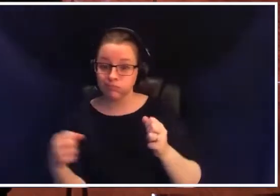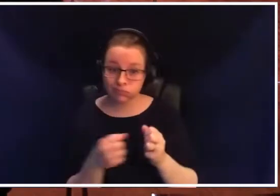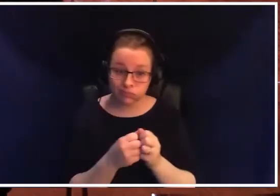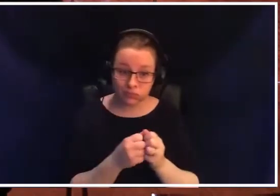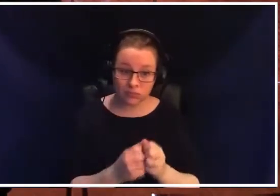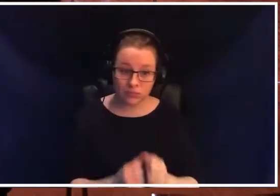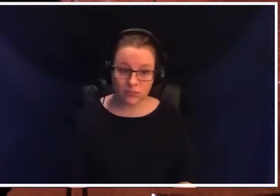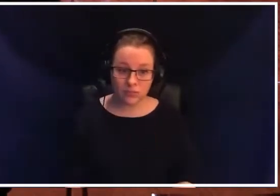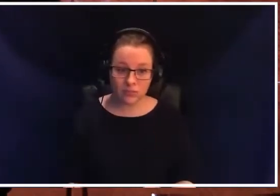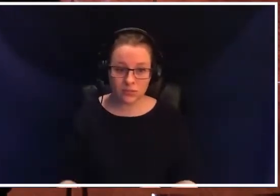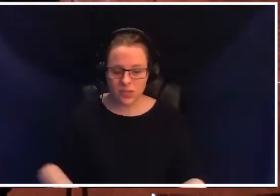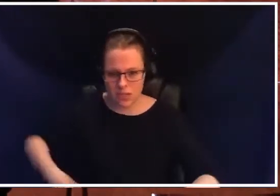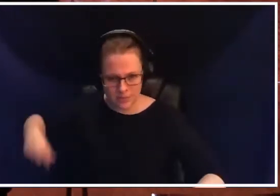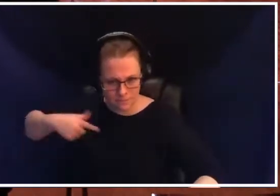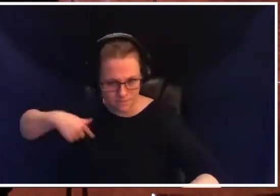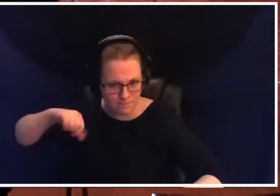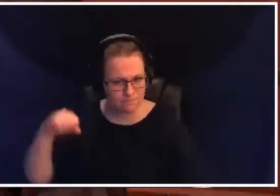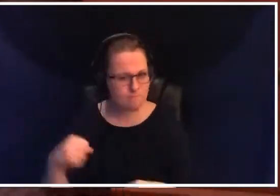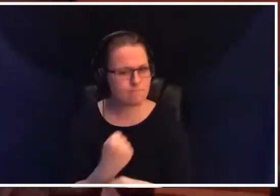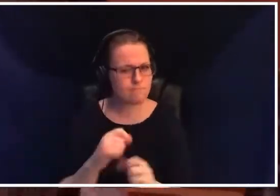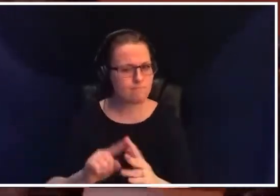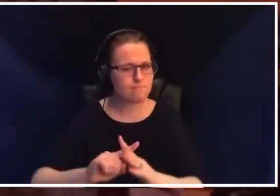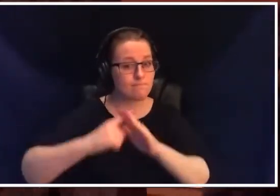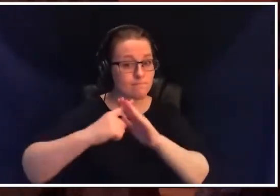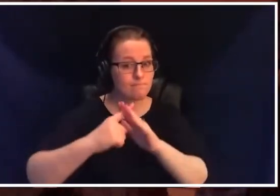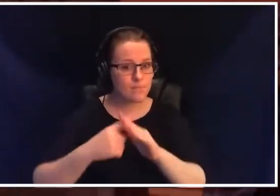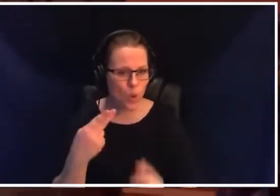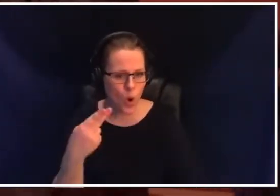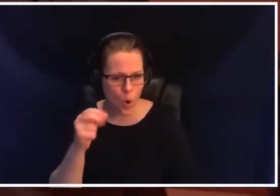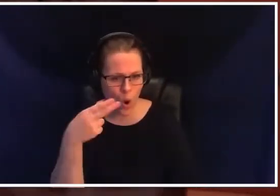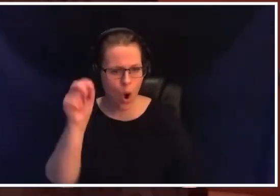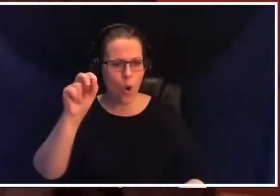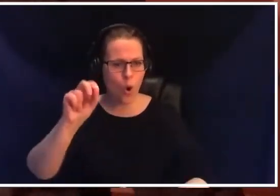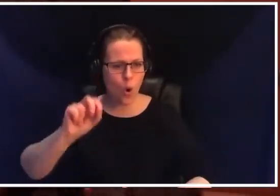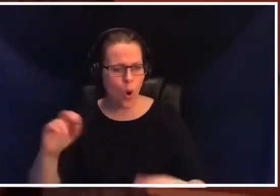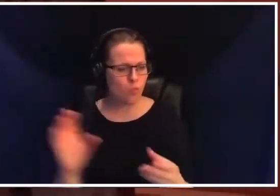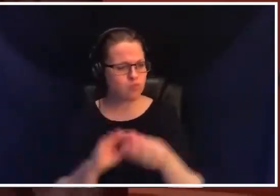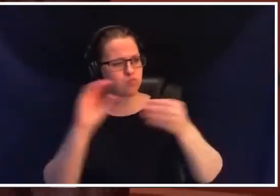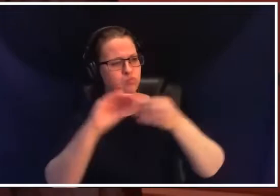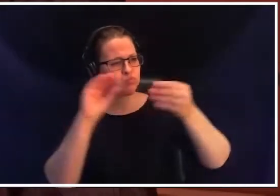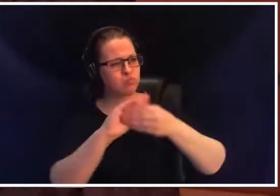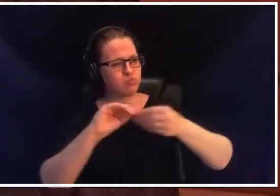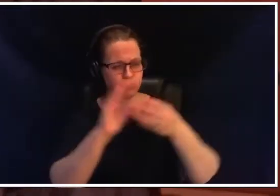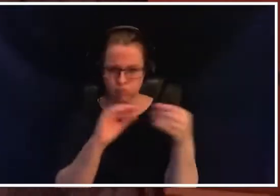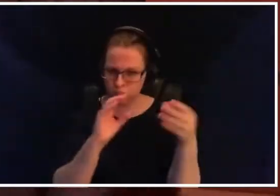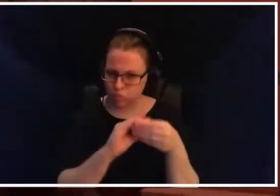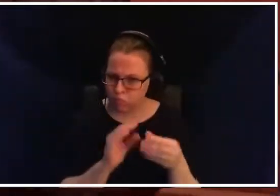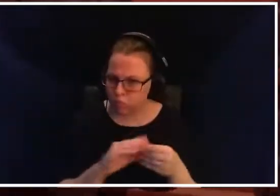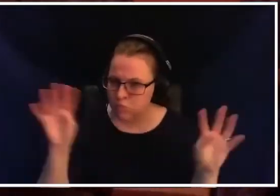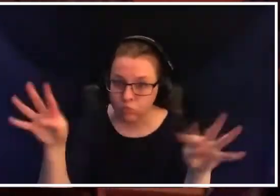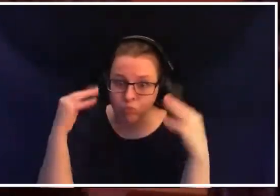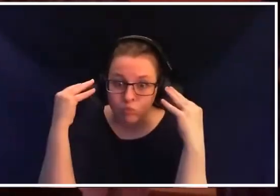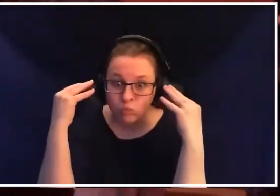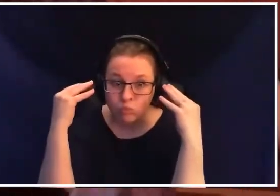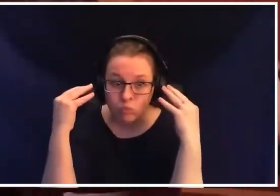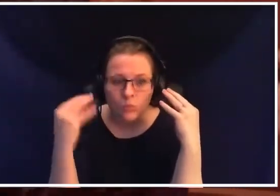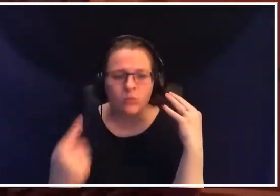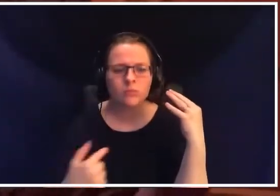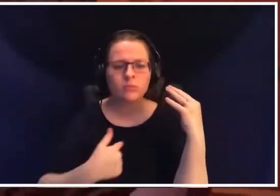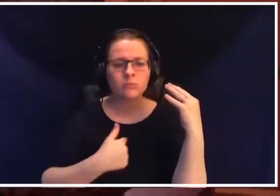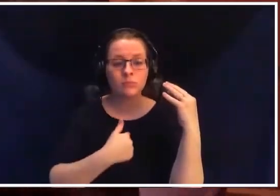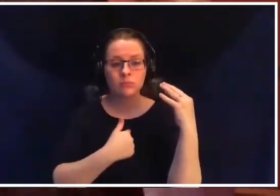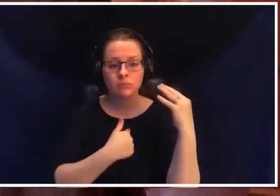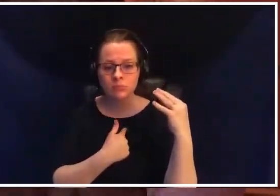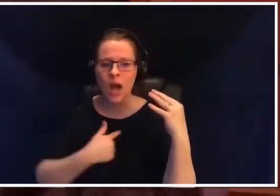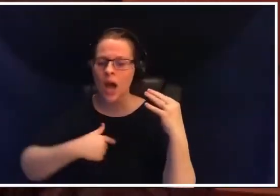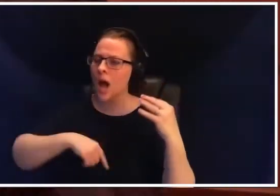Let me begin with a hearty ho-ho and a tale that nobody tells well. I've not come all the